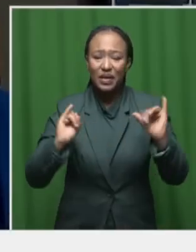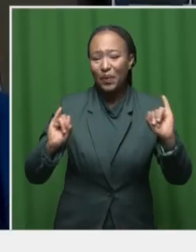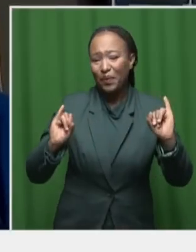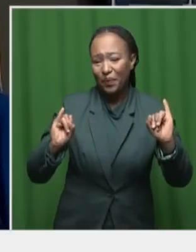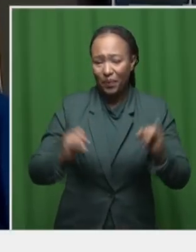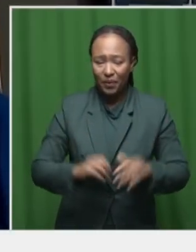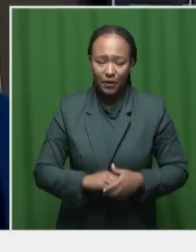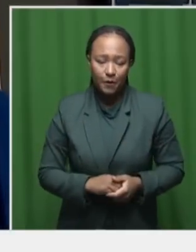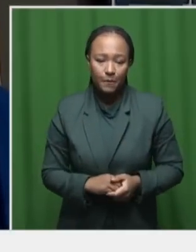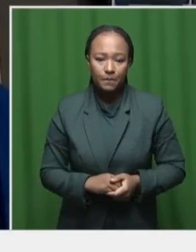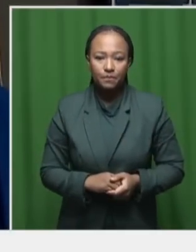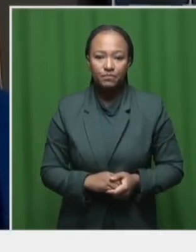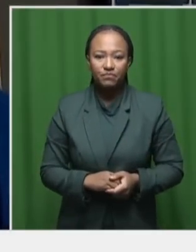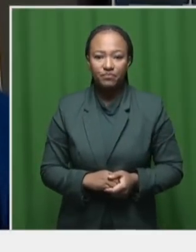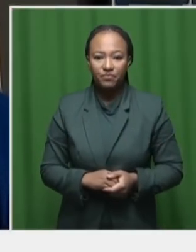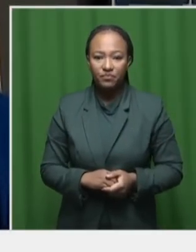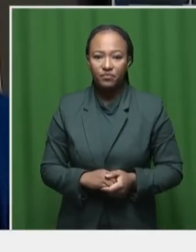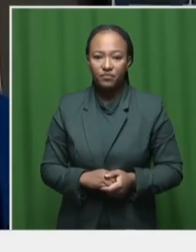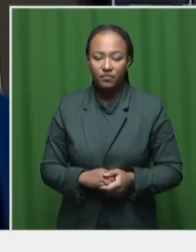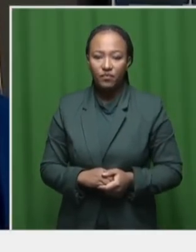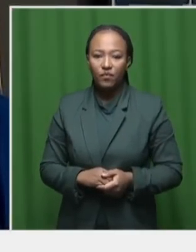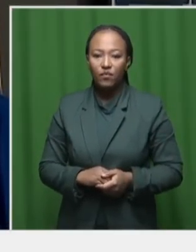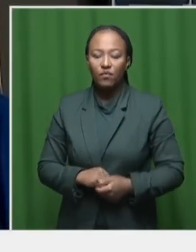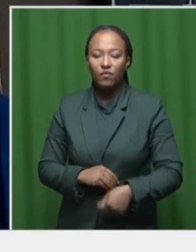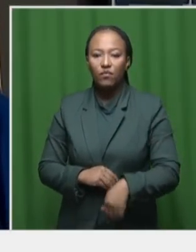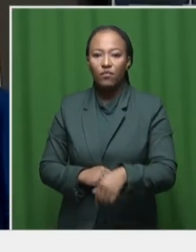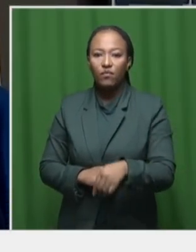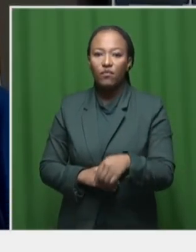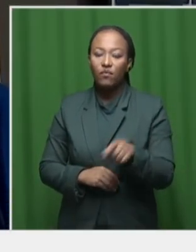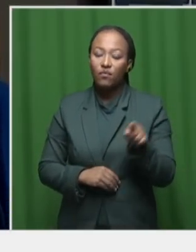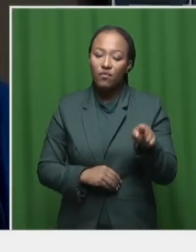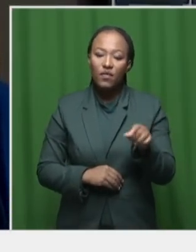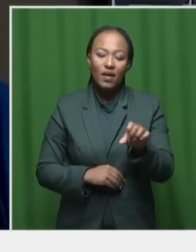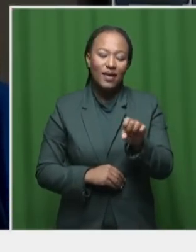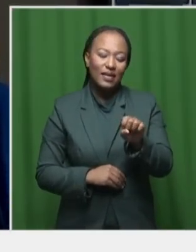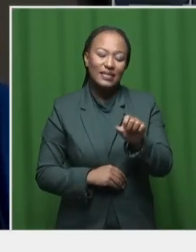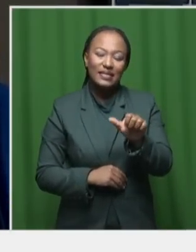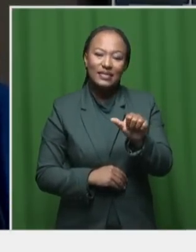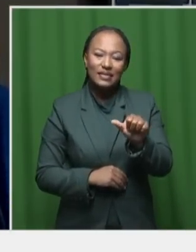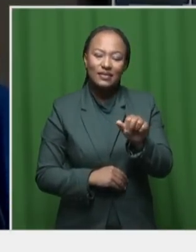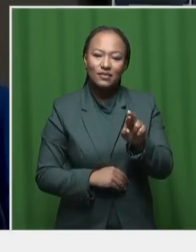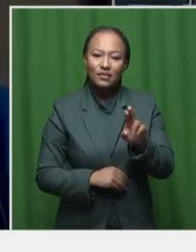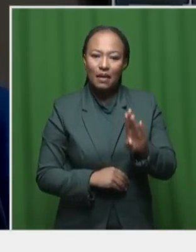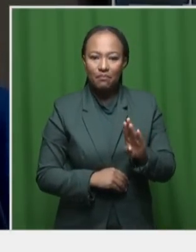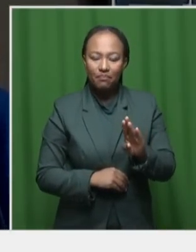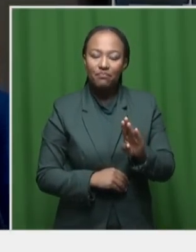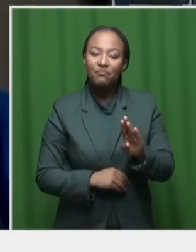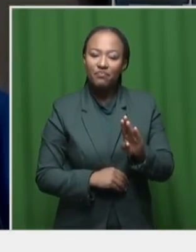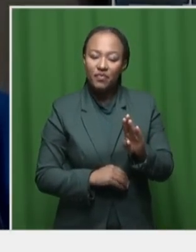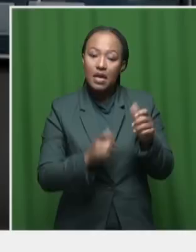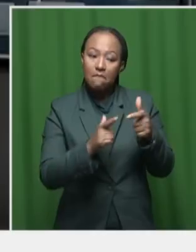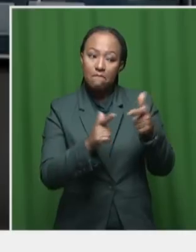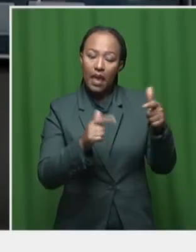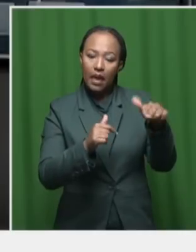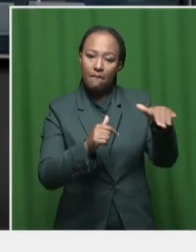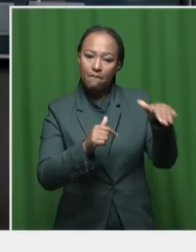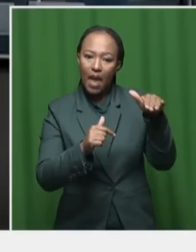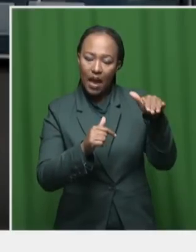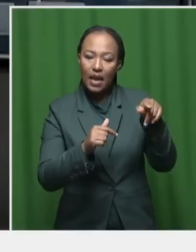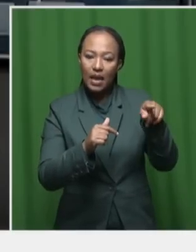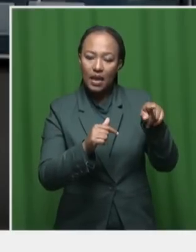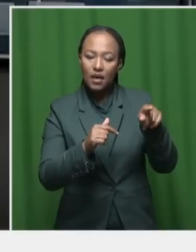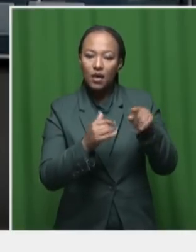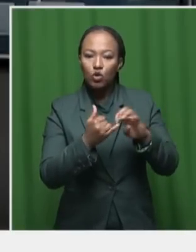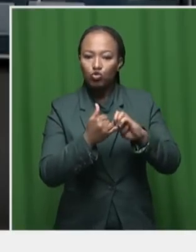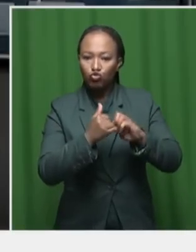what the Reserve Bank, you're absolutely right. The Reserve Bank is trying to sort of cool down the economy. The little that we have left of the economy, the Reserve Bank is actually